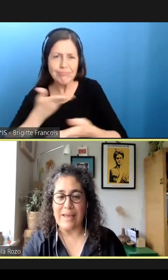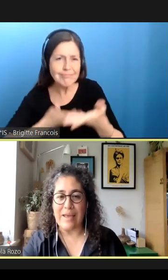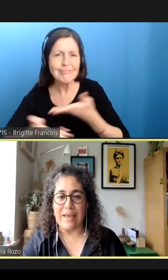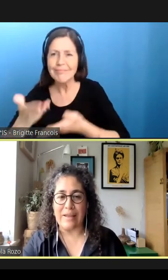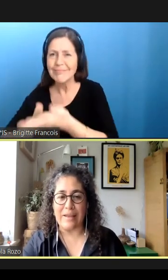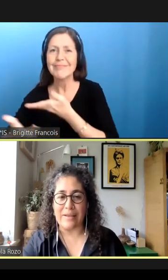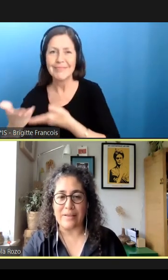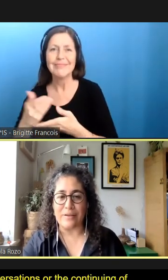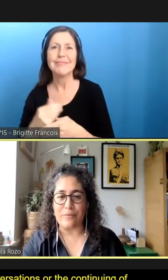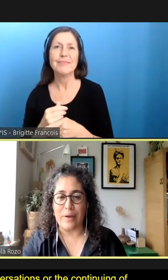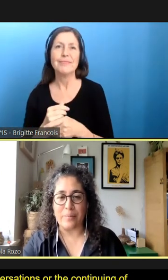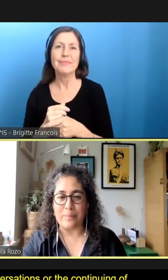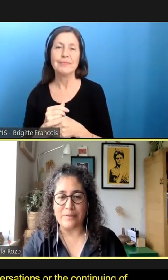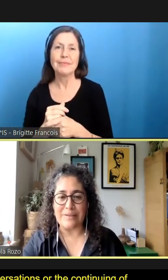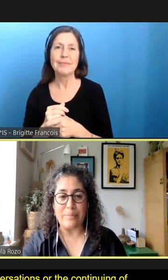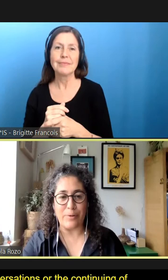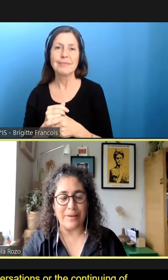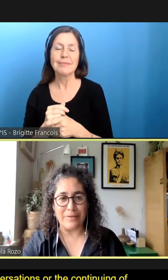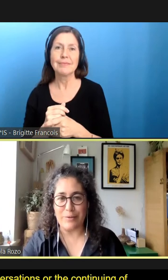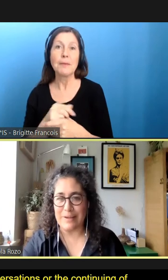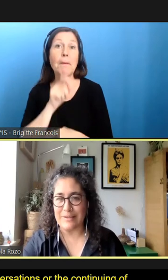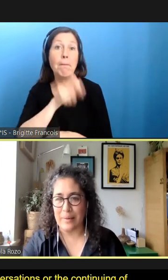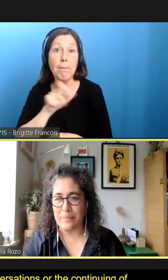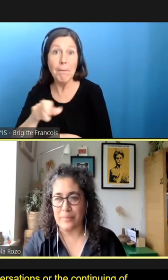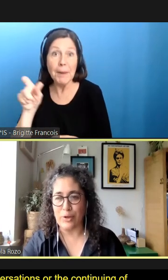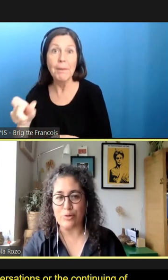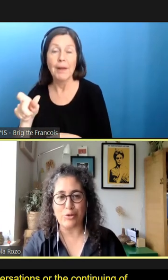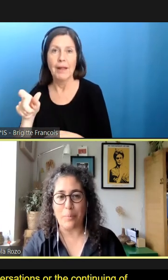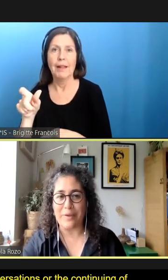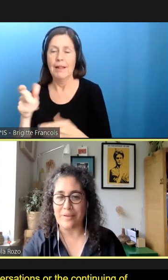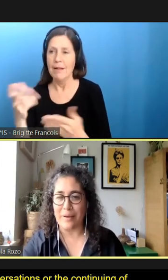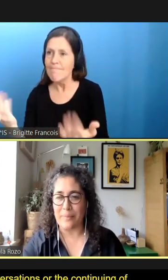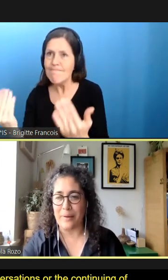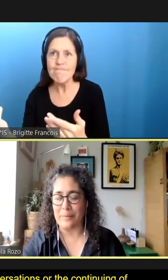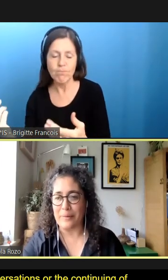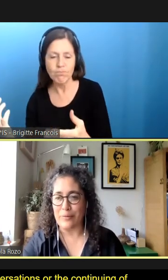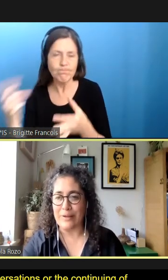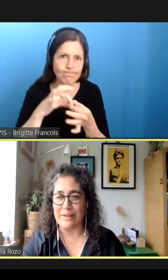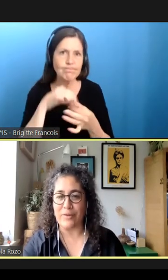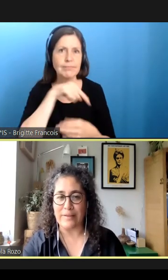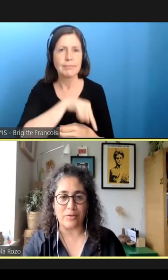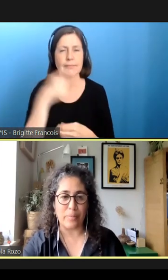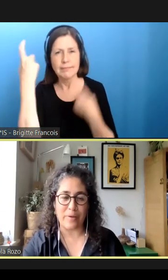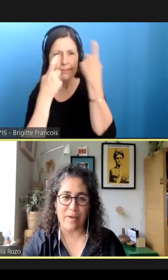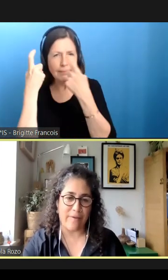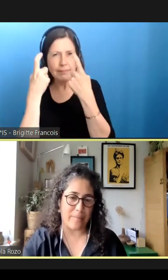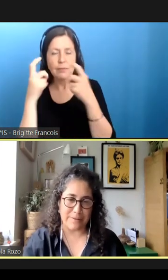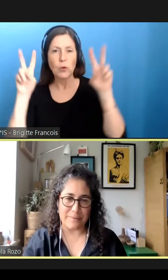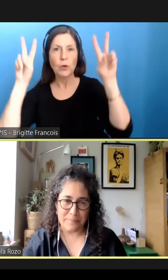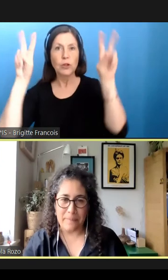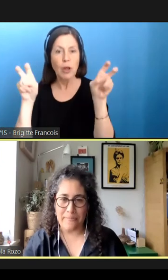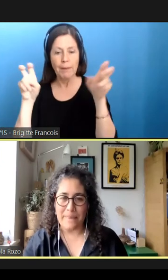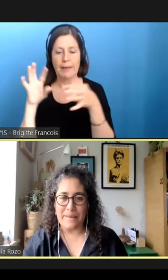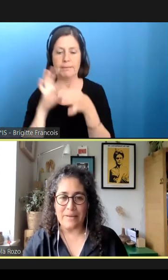conversations and getting deeper into this huge topic, really interesting topic around